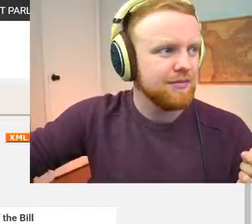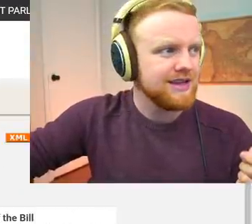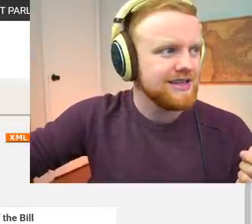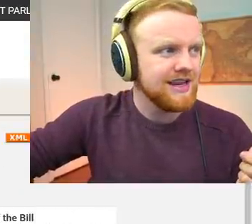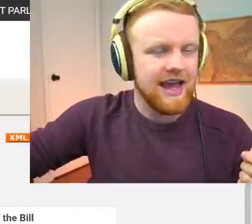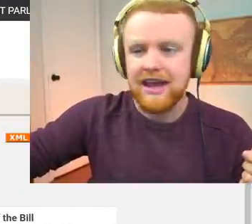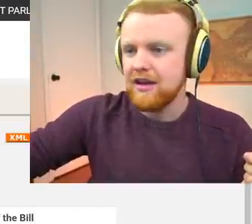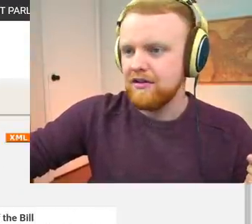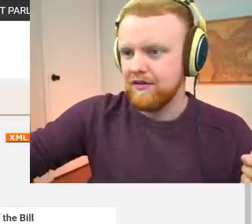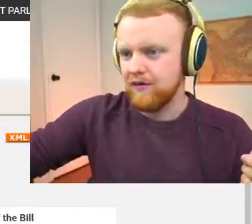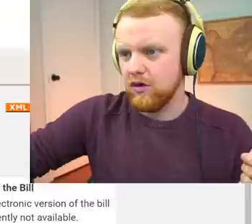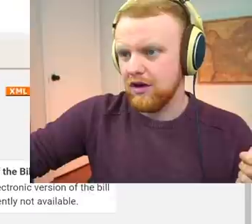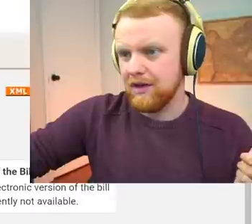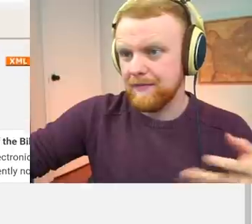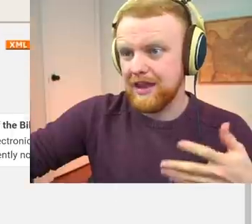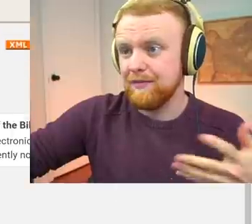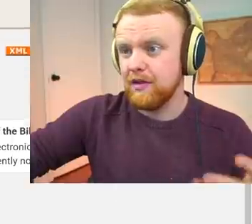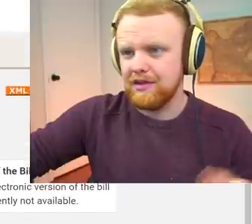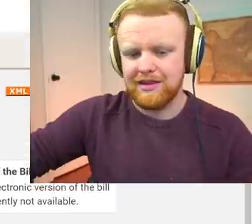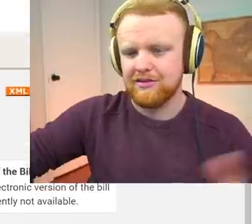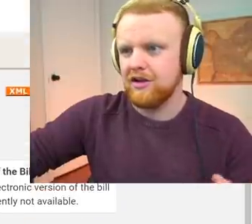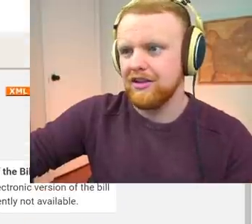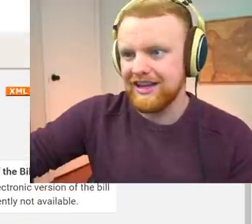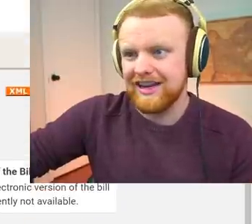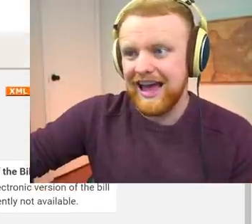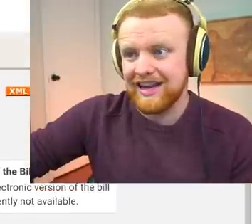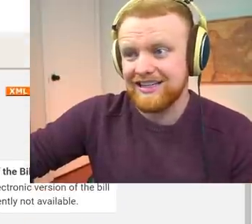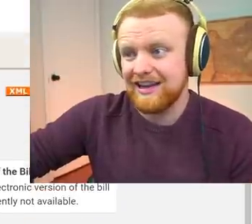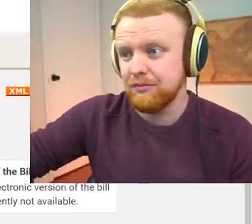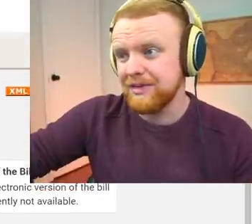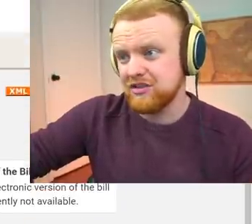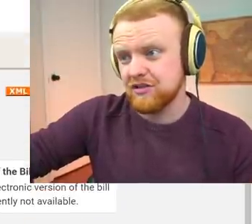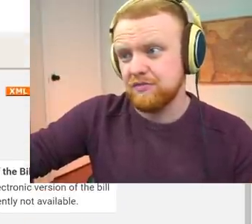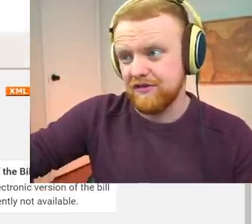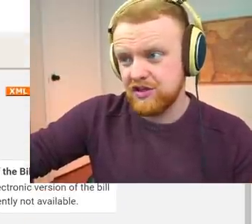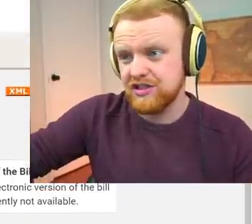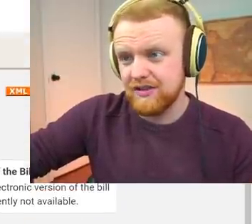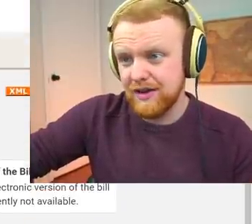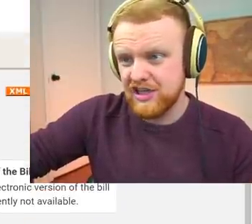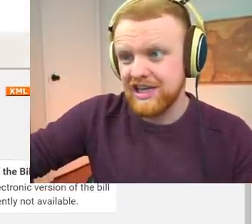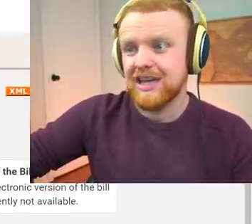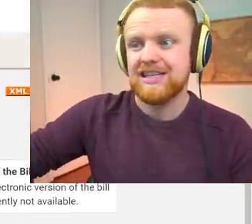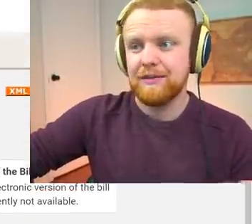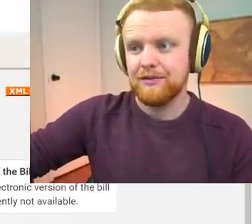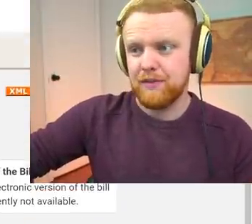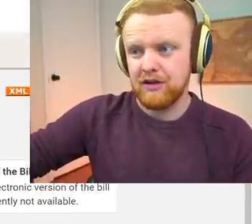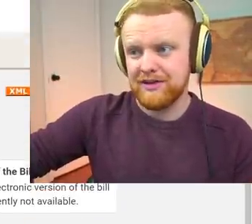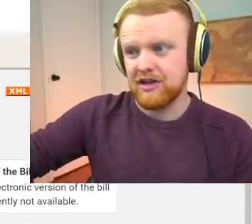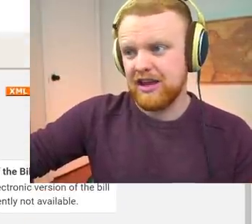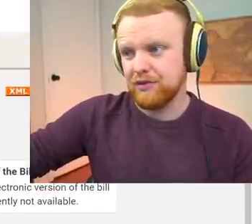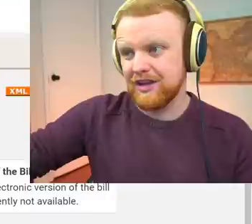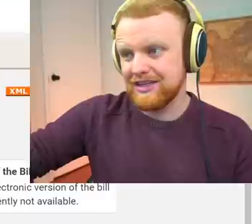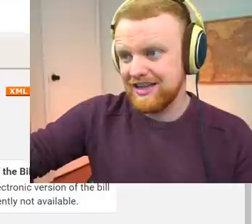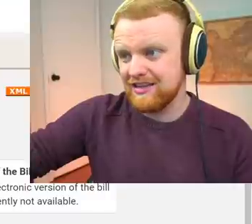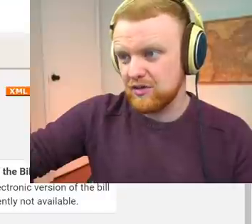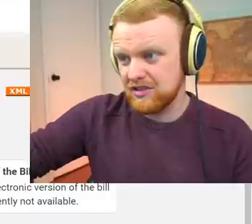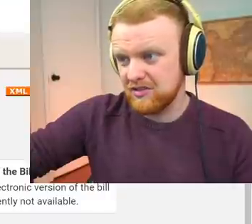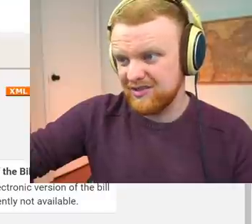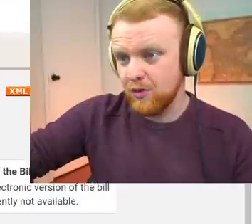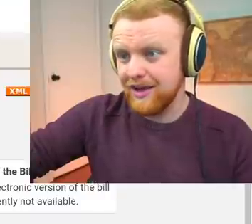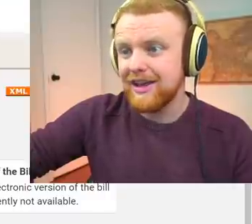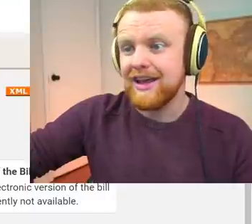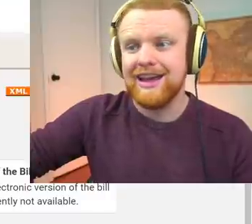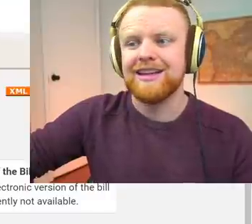just implemented today for and they're calling it an act to implement certain provisions of the budget tabled in Parliament on April